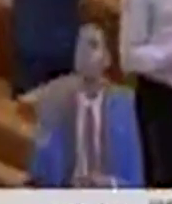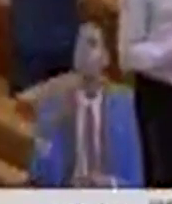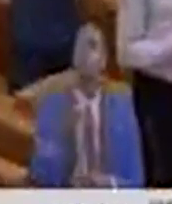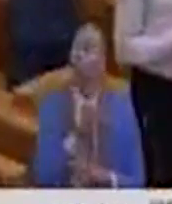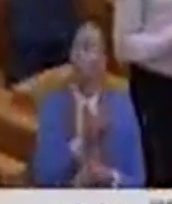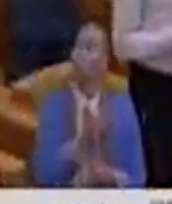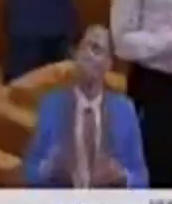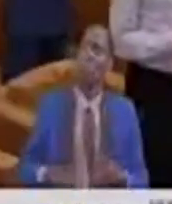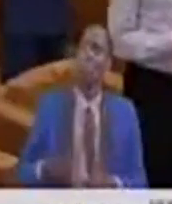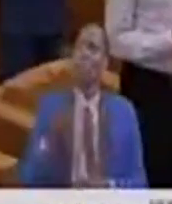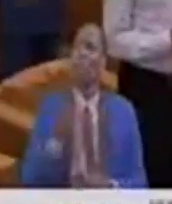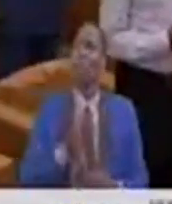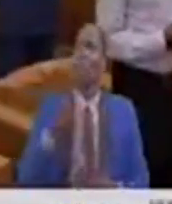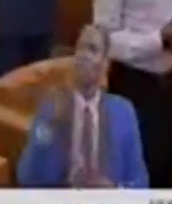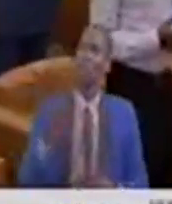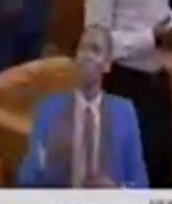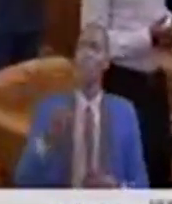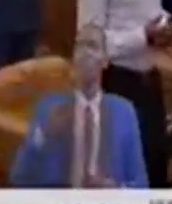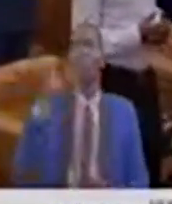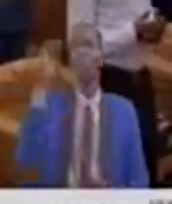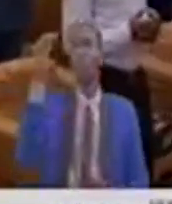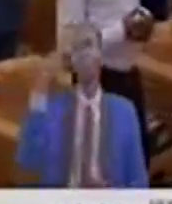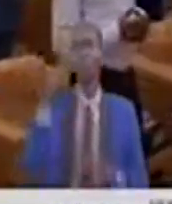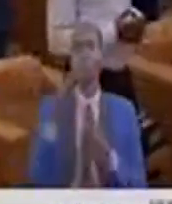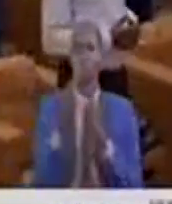Lord, I need grace.